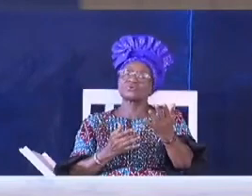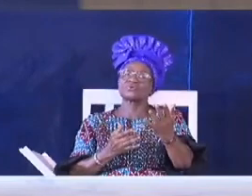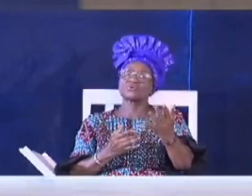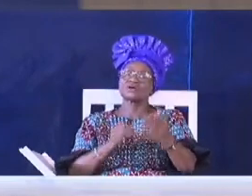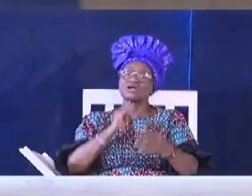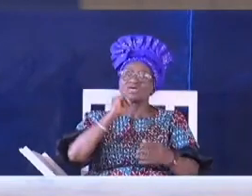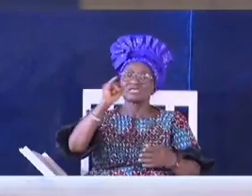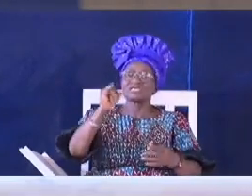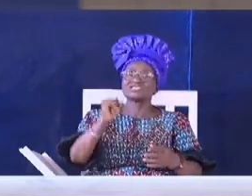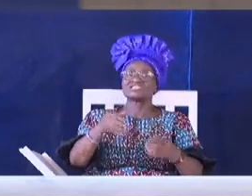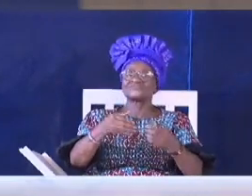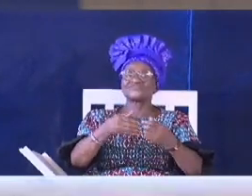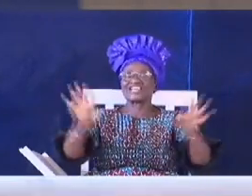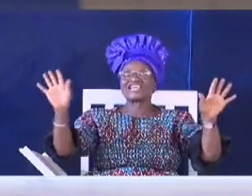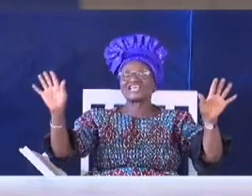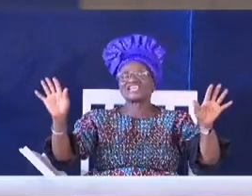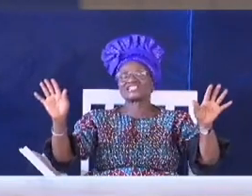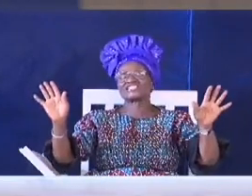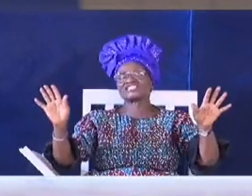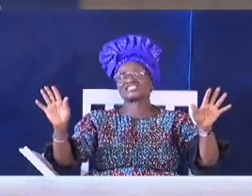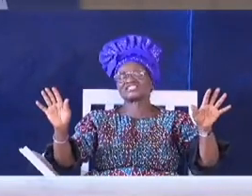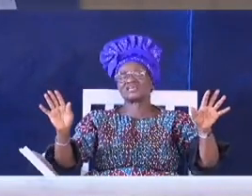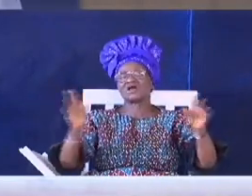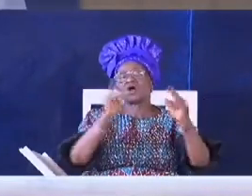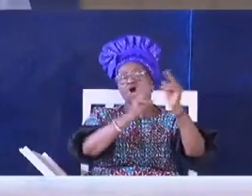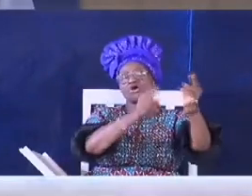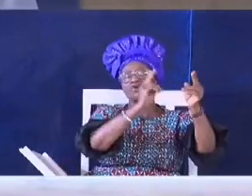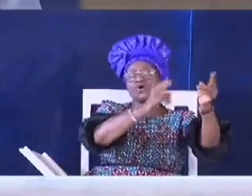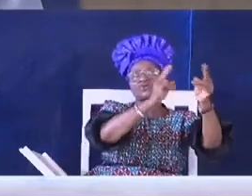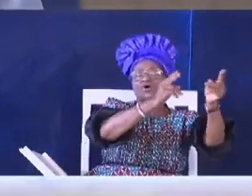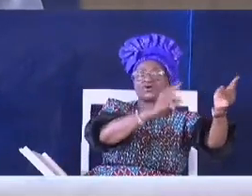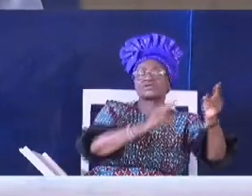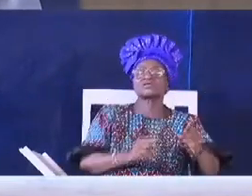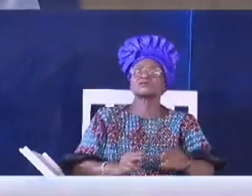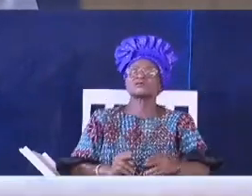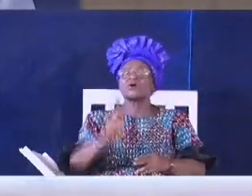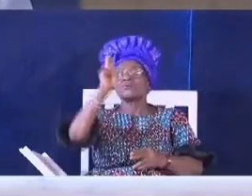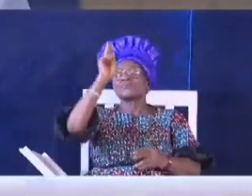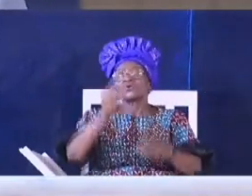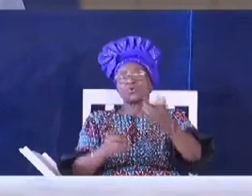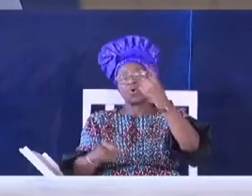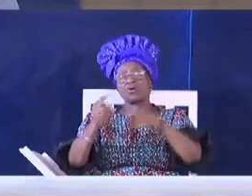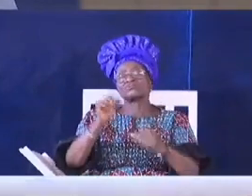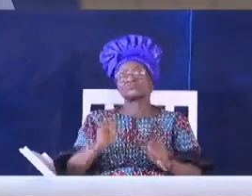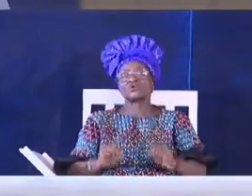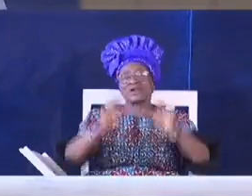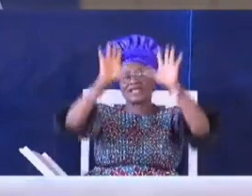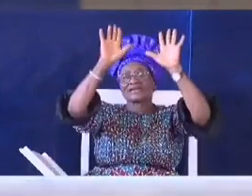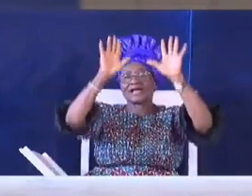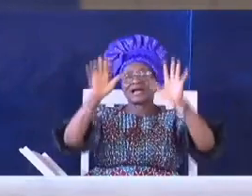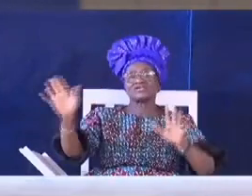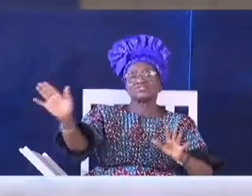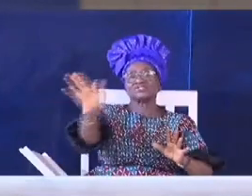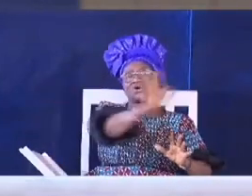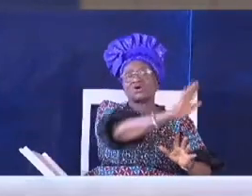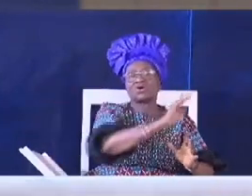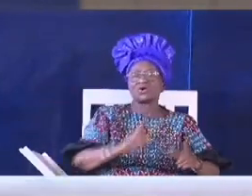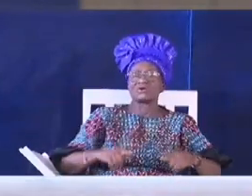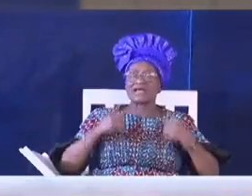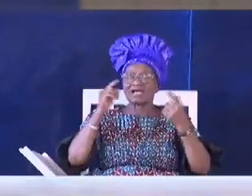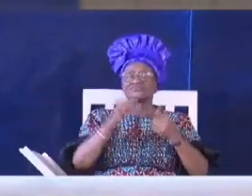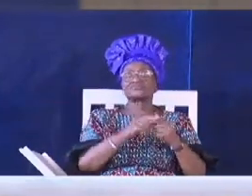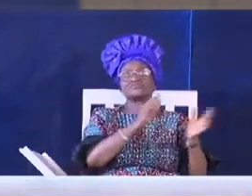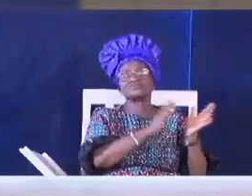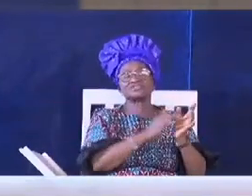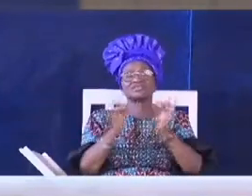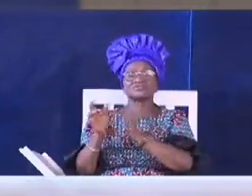is over now. Hurry up, come and surrender your life to Jesus Christ. 6.